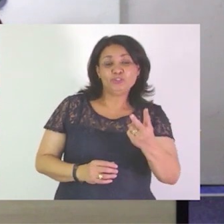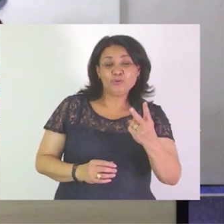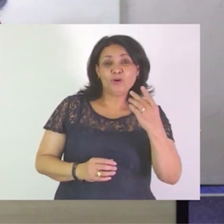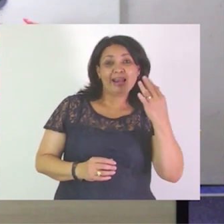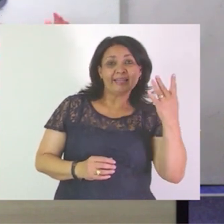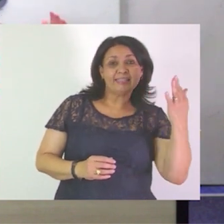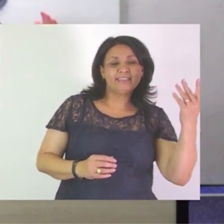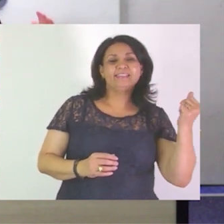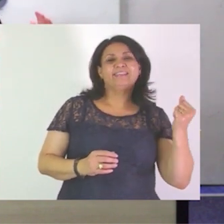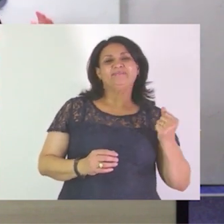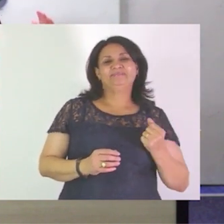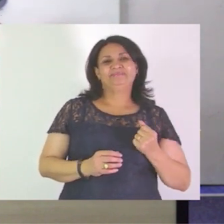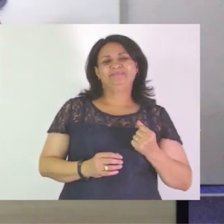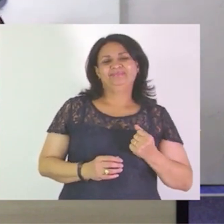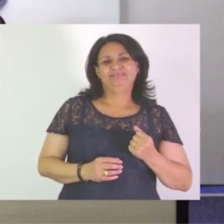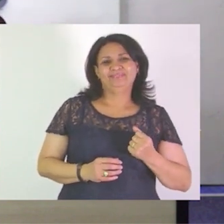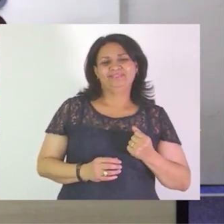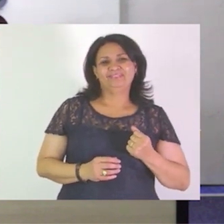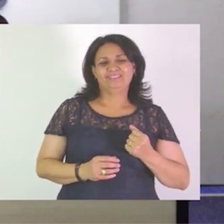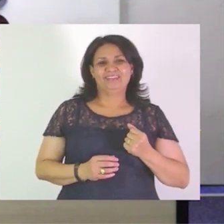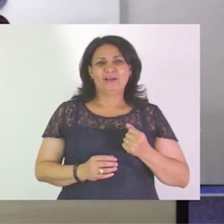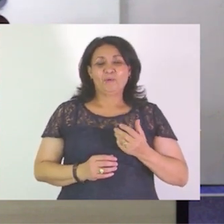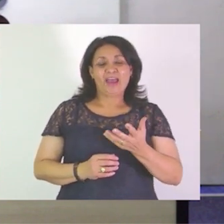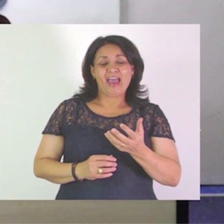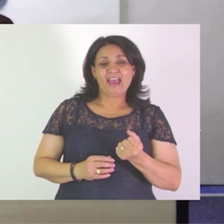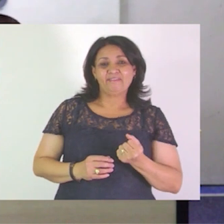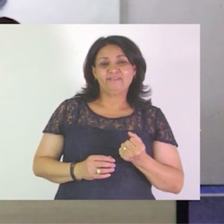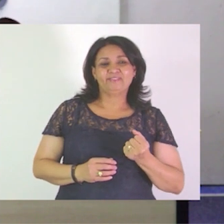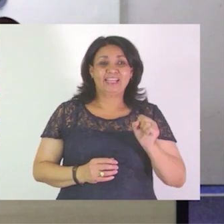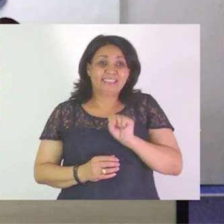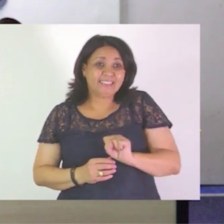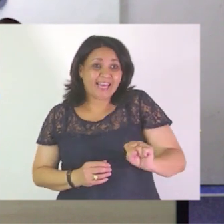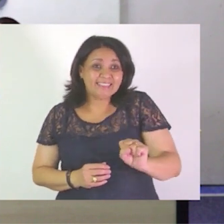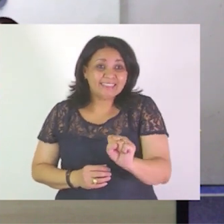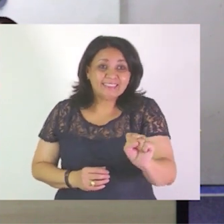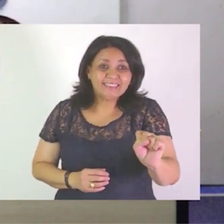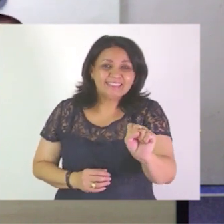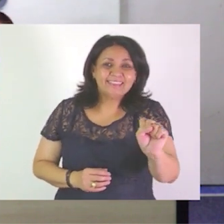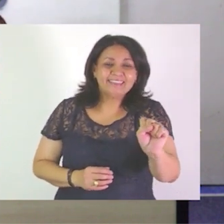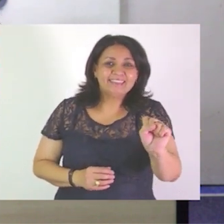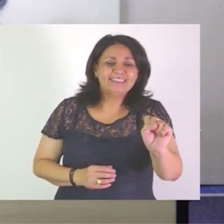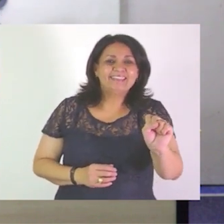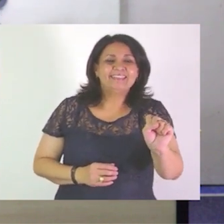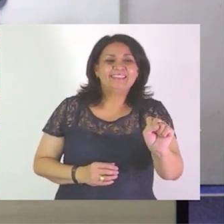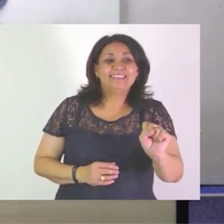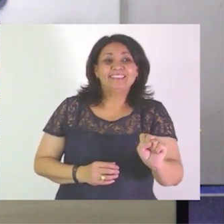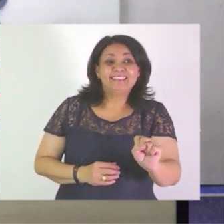in Letterland that we were introduced to. We have the letter S, Sammy Snake, and his sound